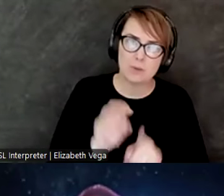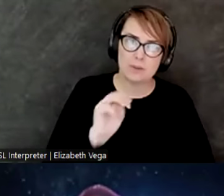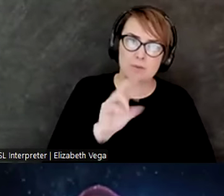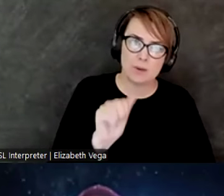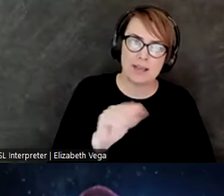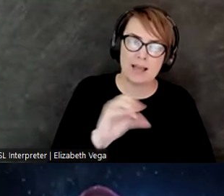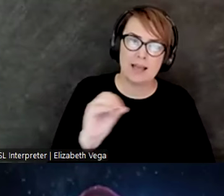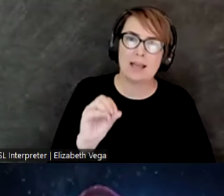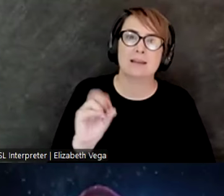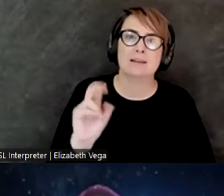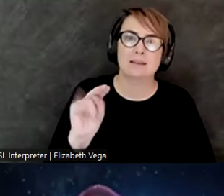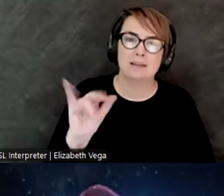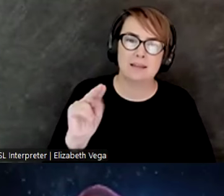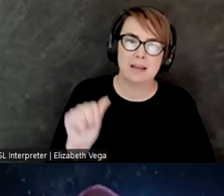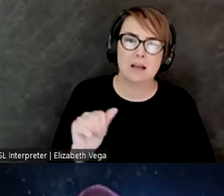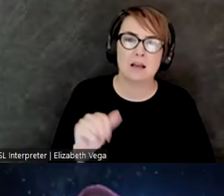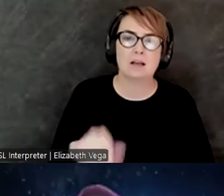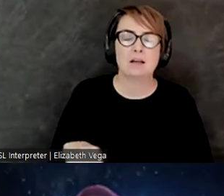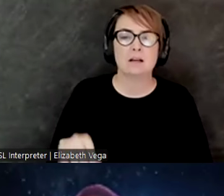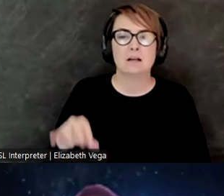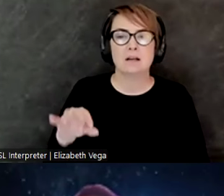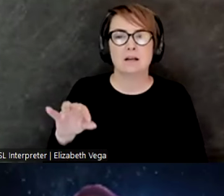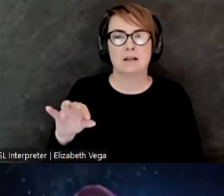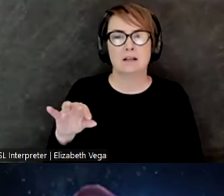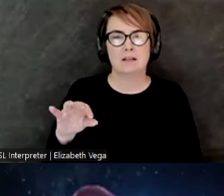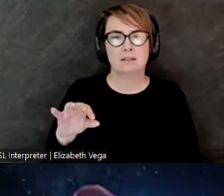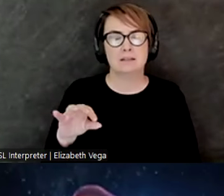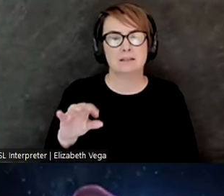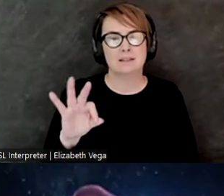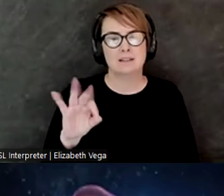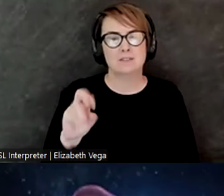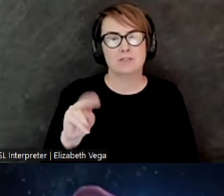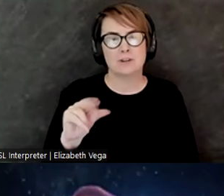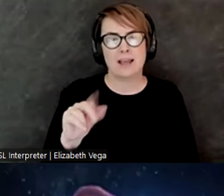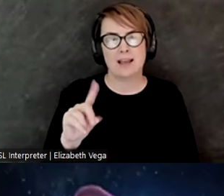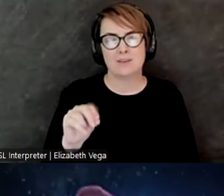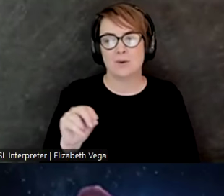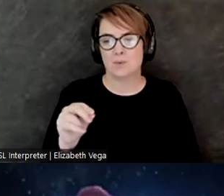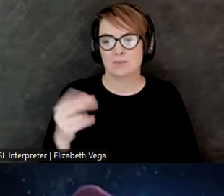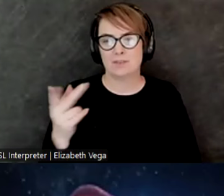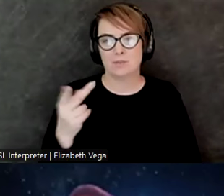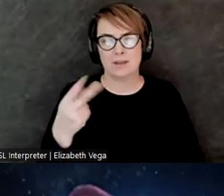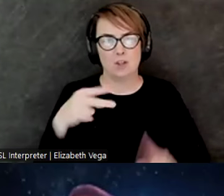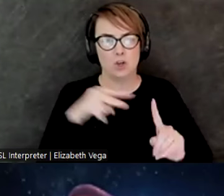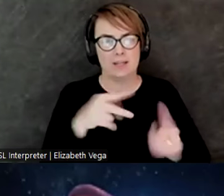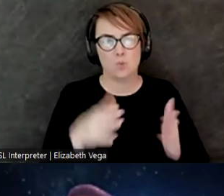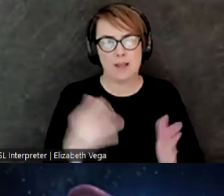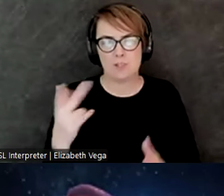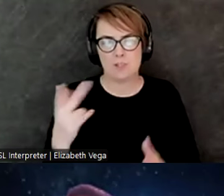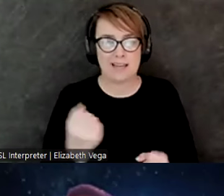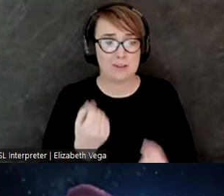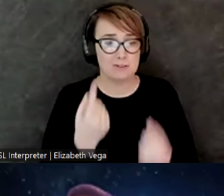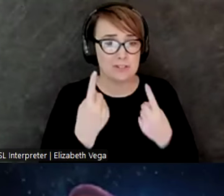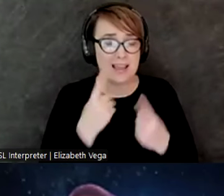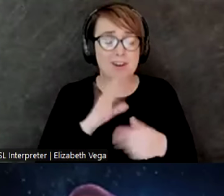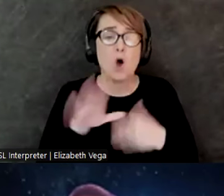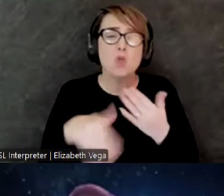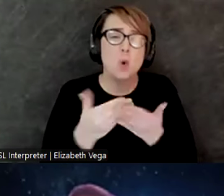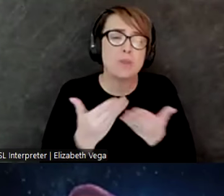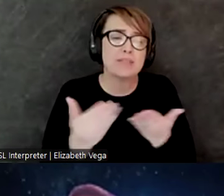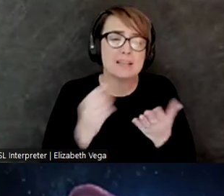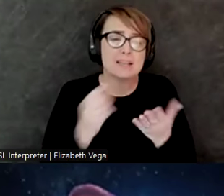maybe I can say it in the way that I think you and I would understand. There are the whole thing is critical, but we need to break it down so that